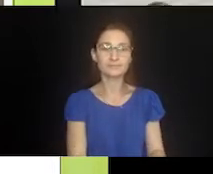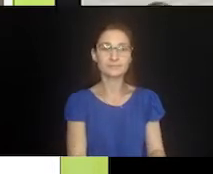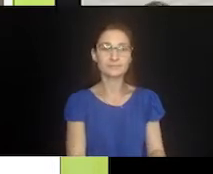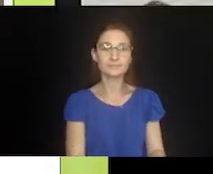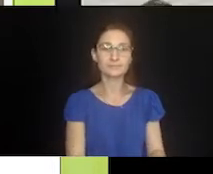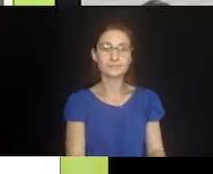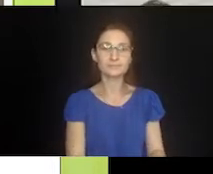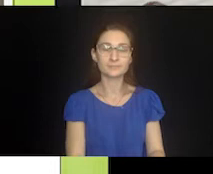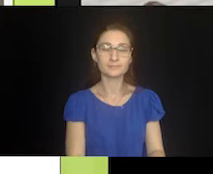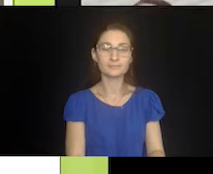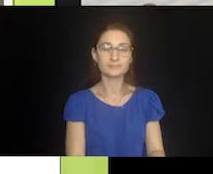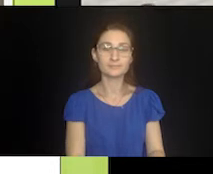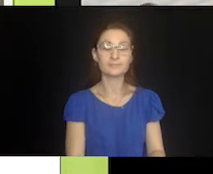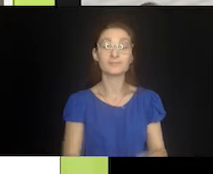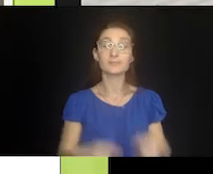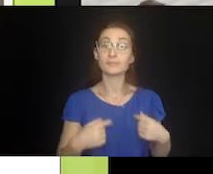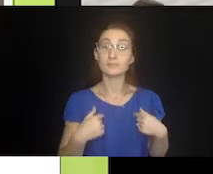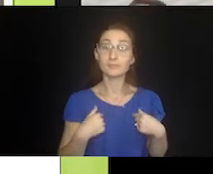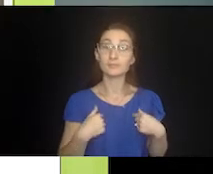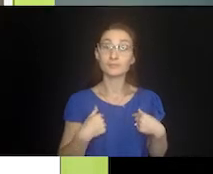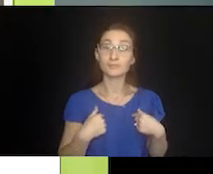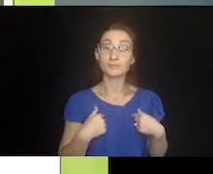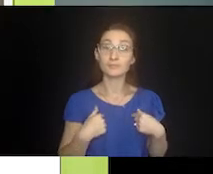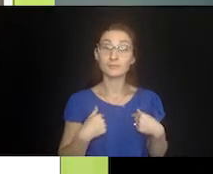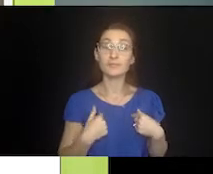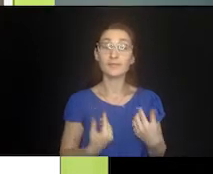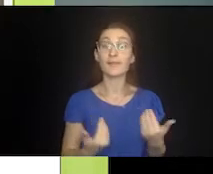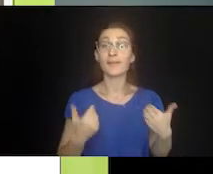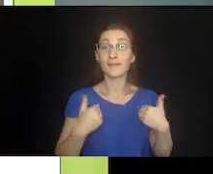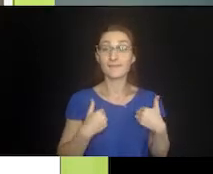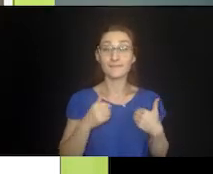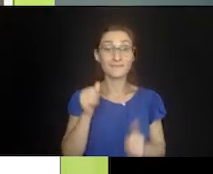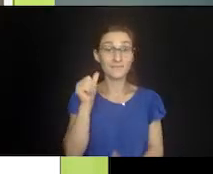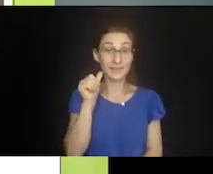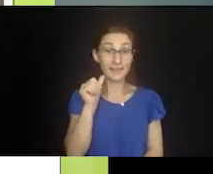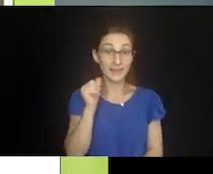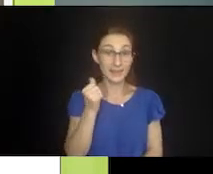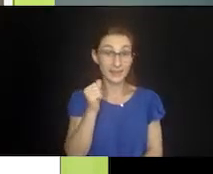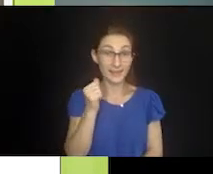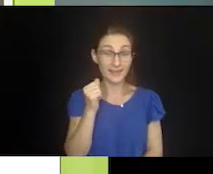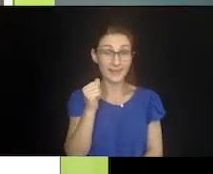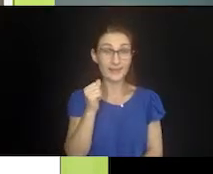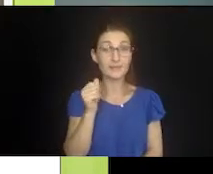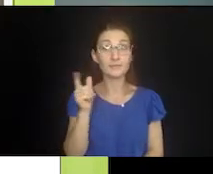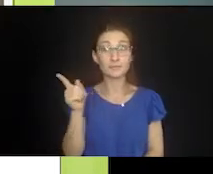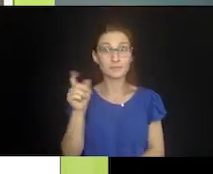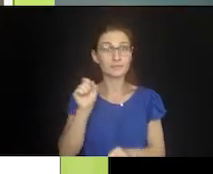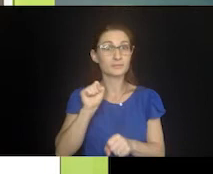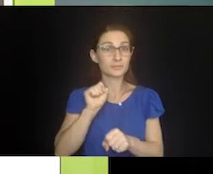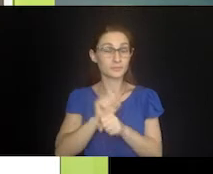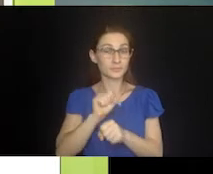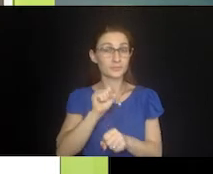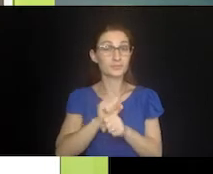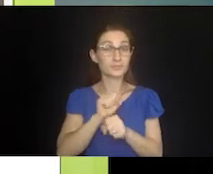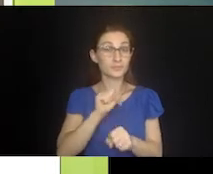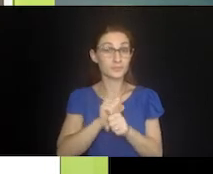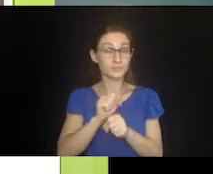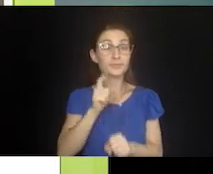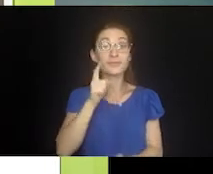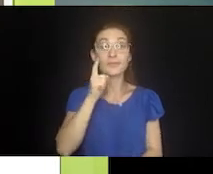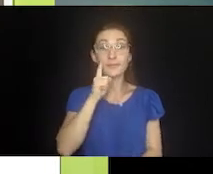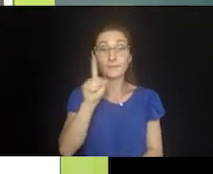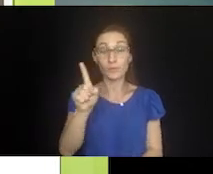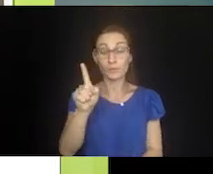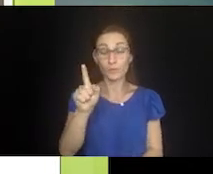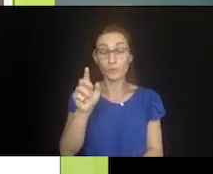So, and I do have an aunt that who works